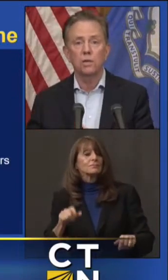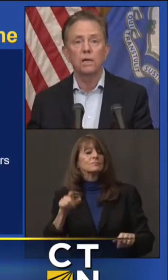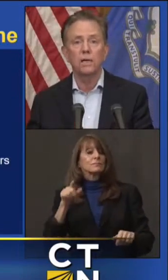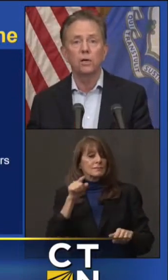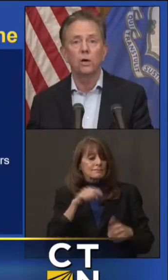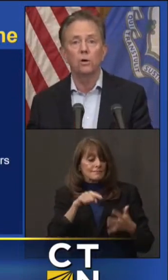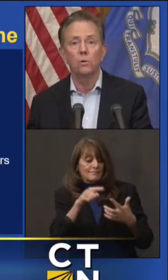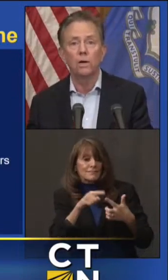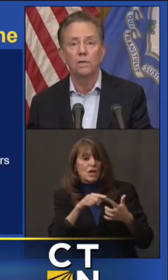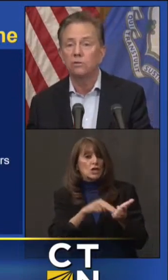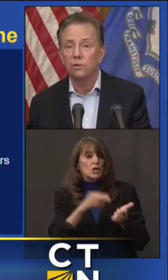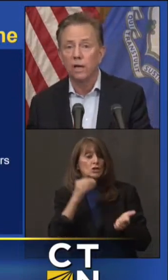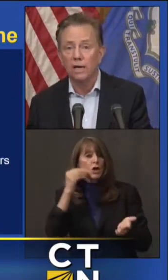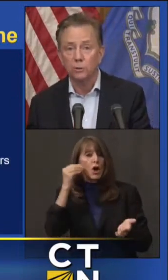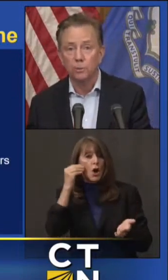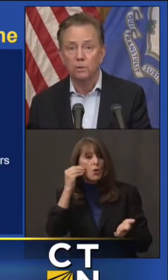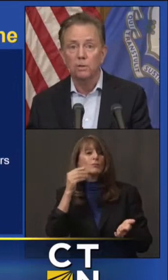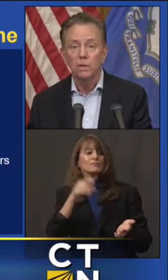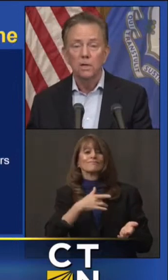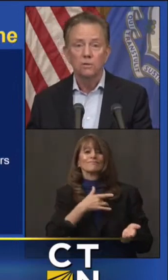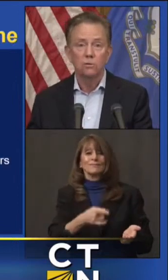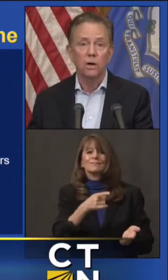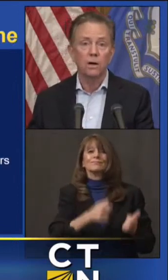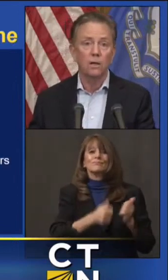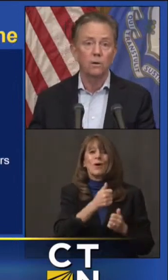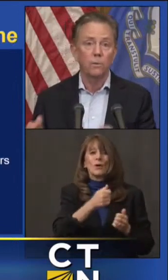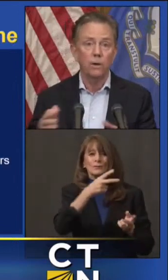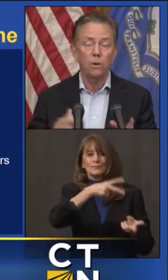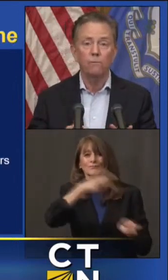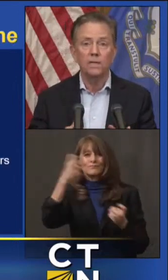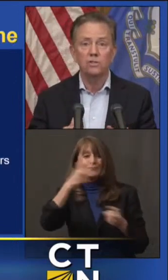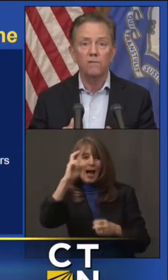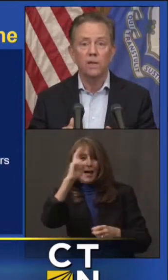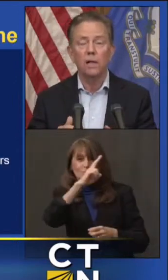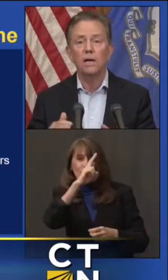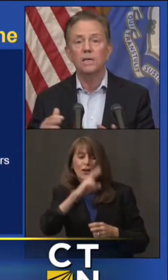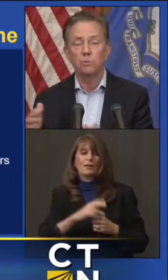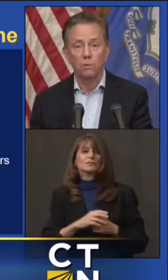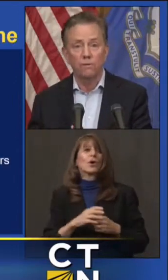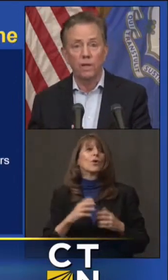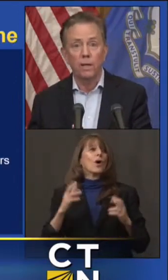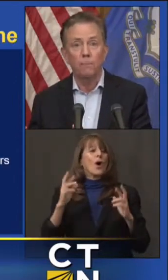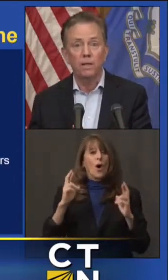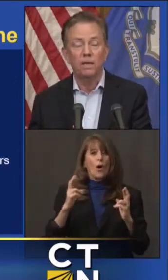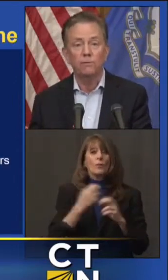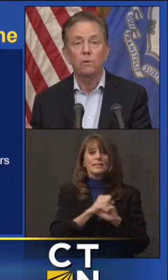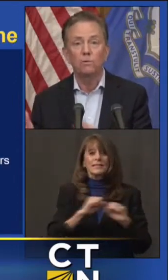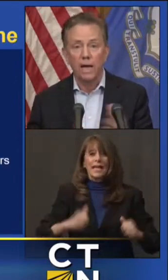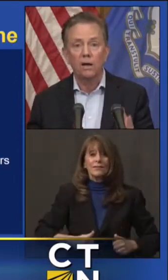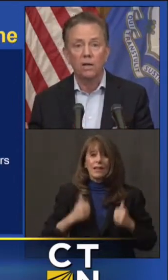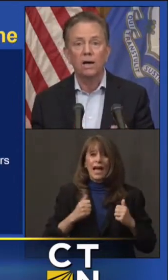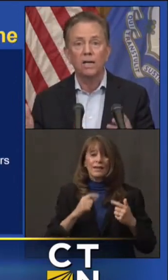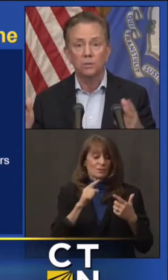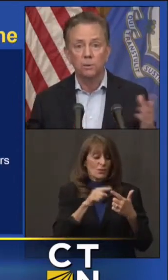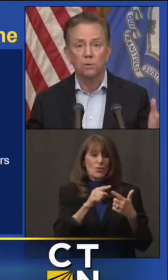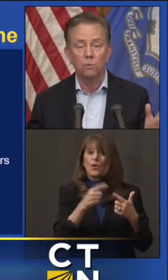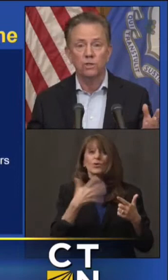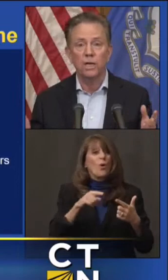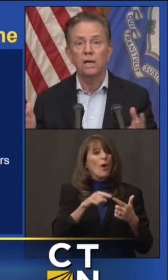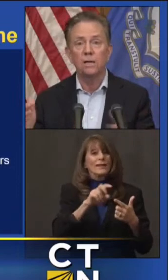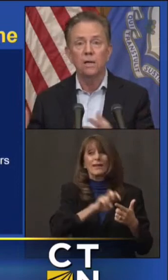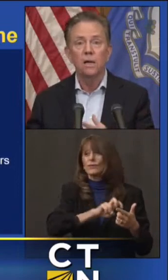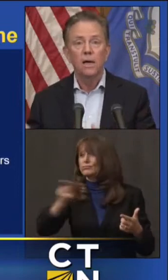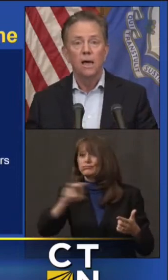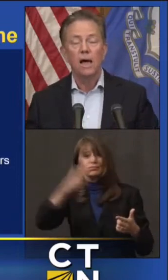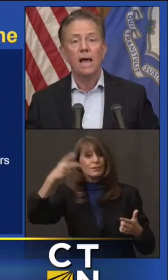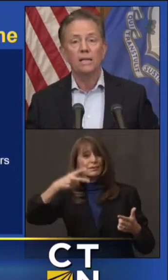most likely to go into the hospital. So not only are we hopefully saving lives, we're hopefully keeping these folks out of the hospital, which